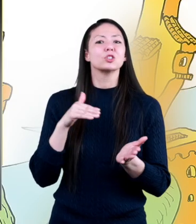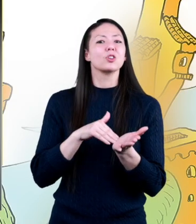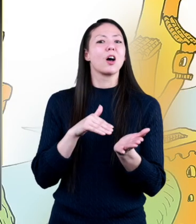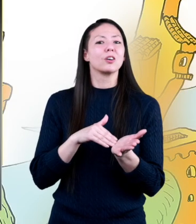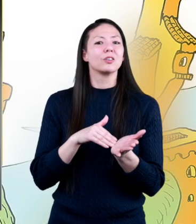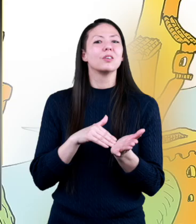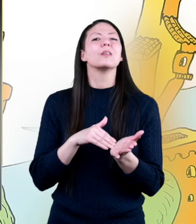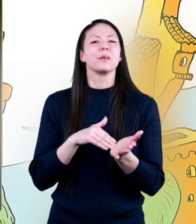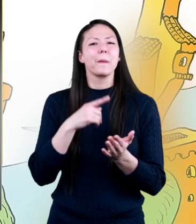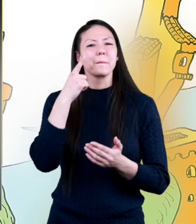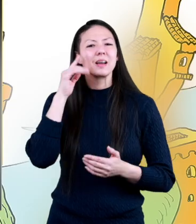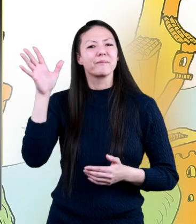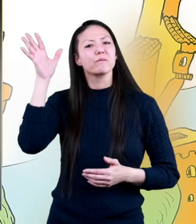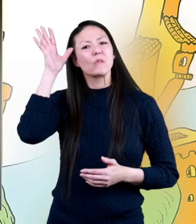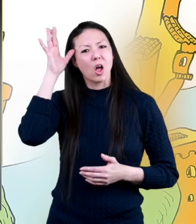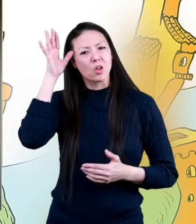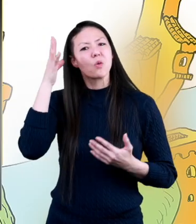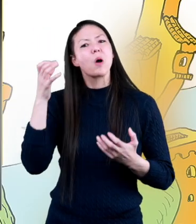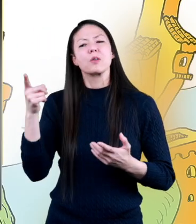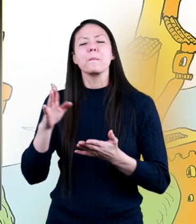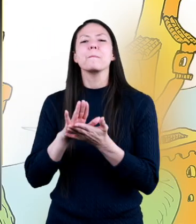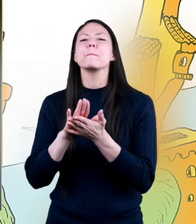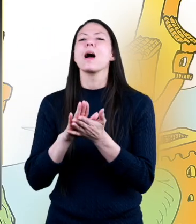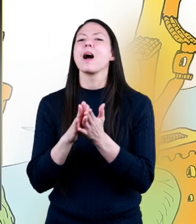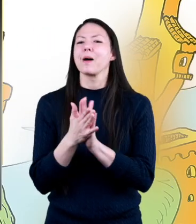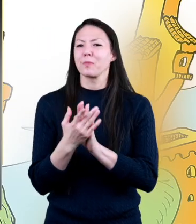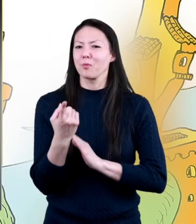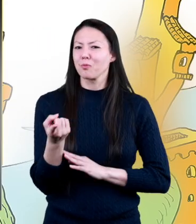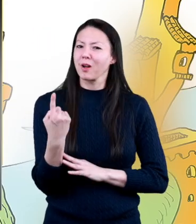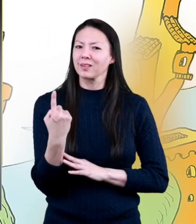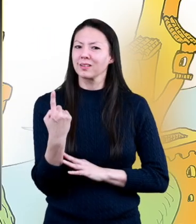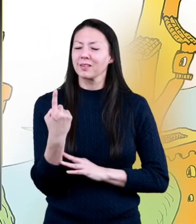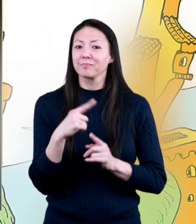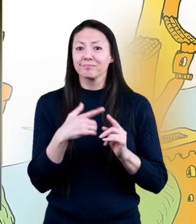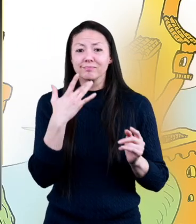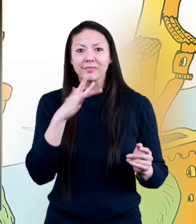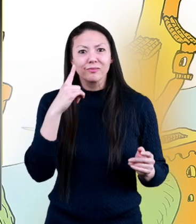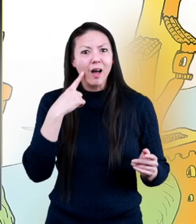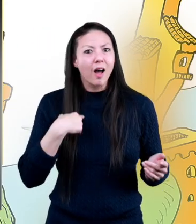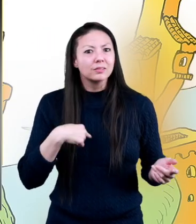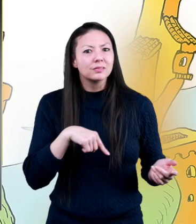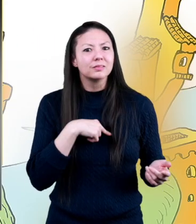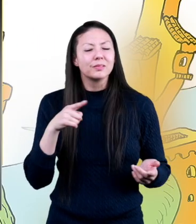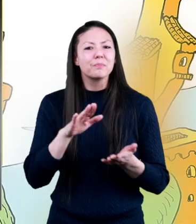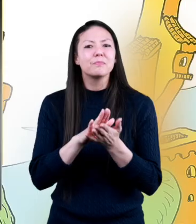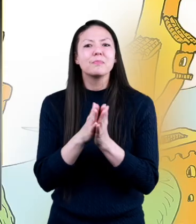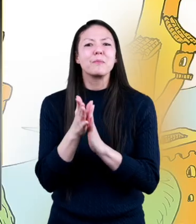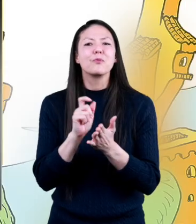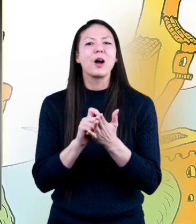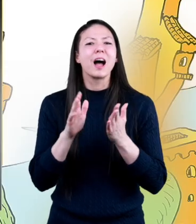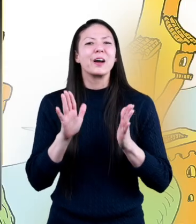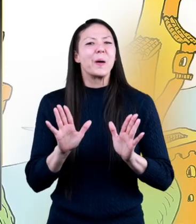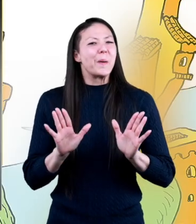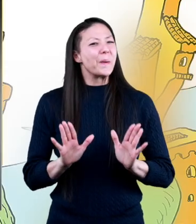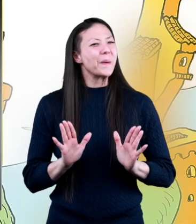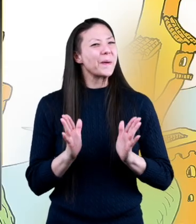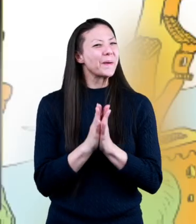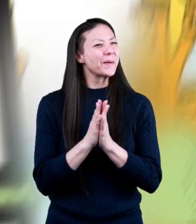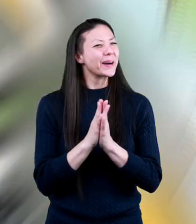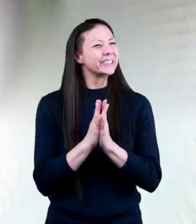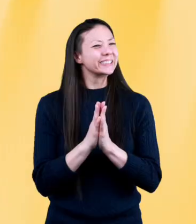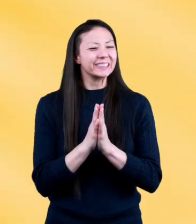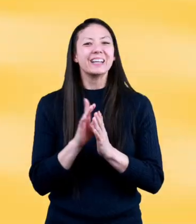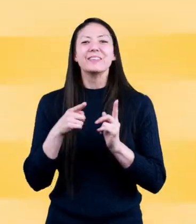by the name Doctor was because his dad wanted him to become one. But lucky for us, he became a writer